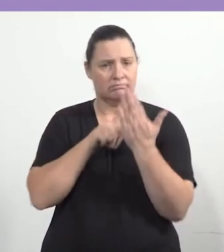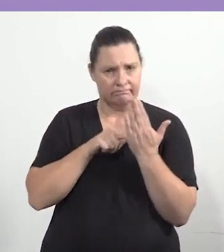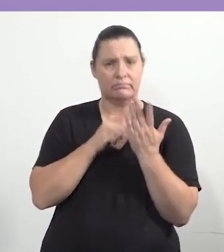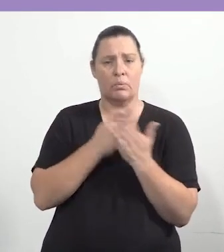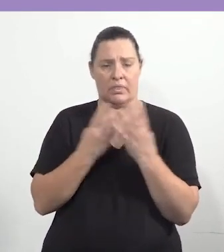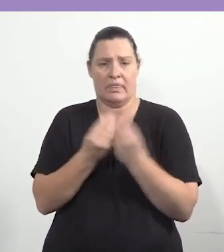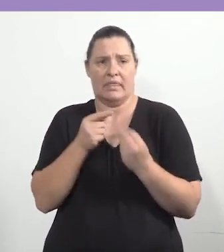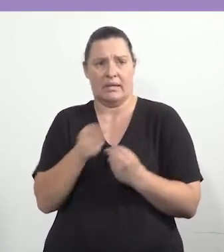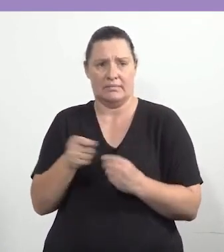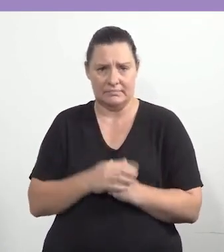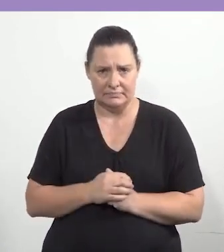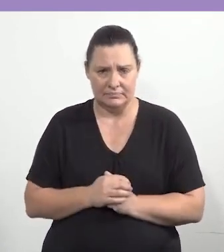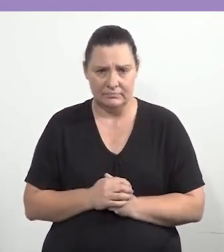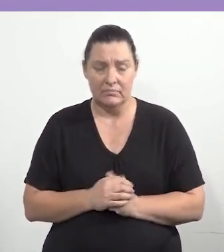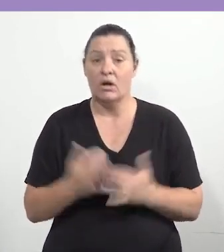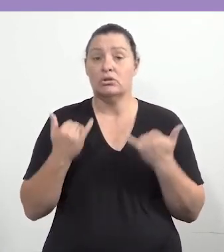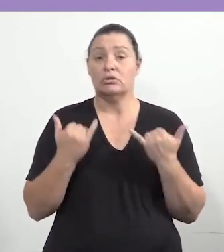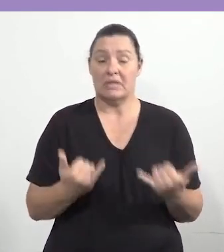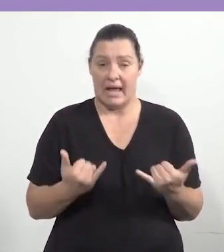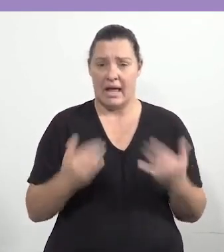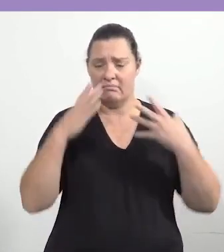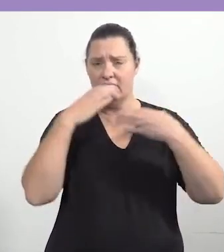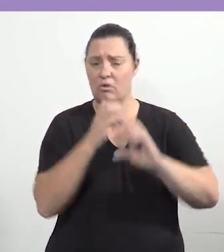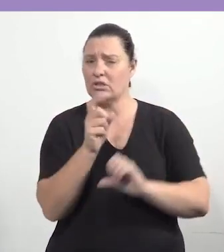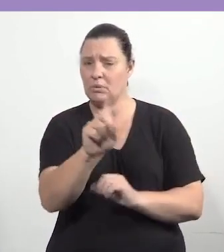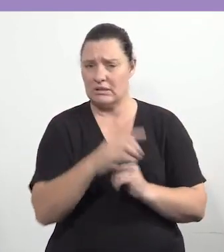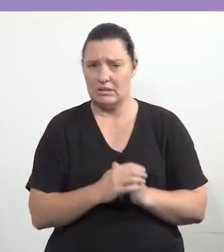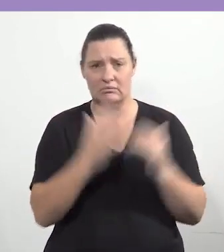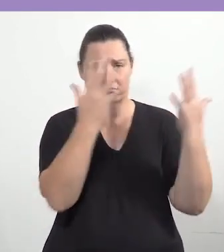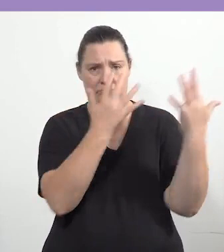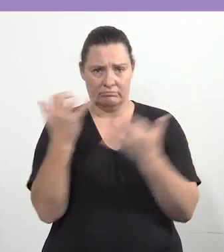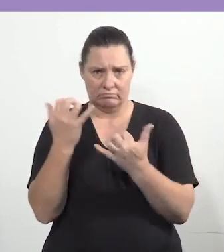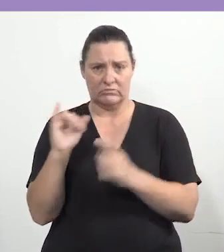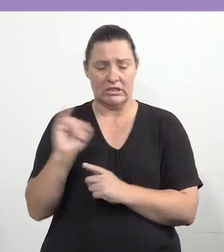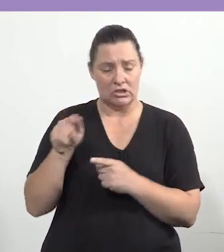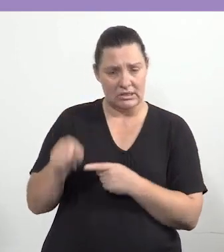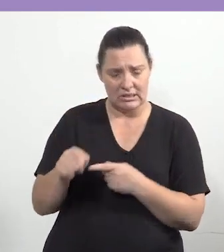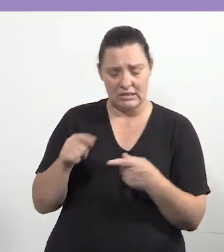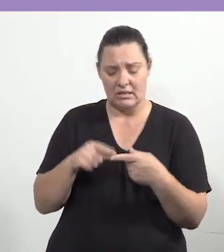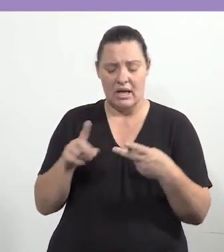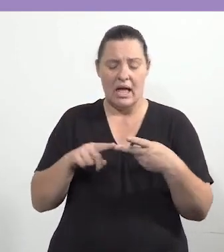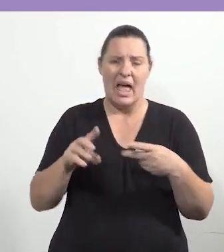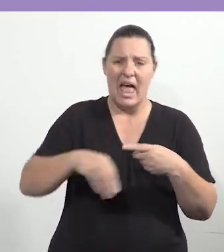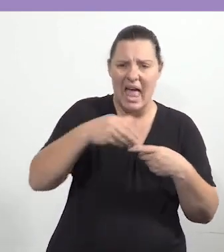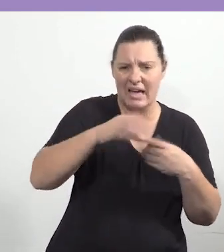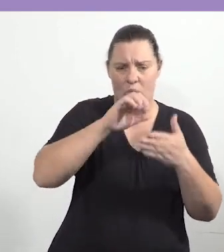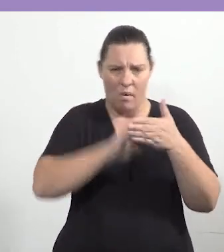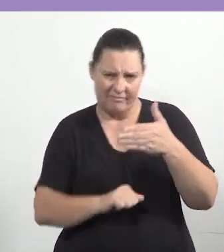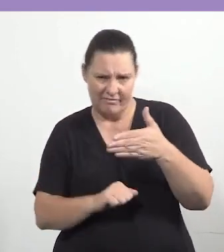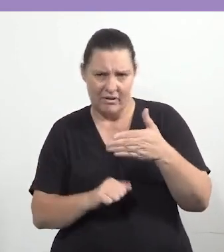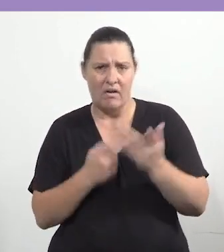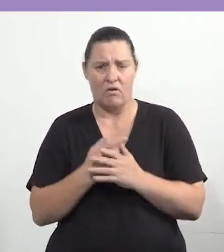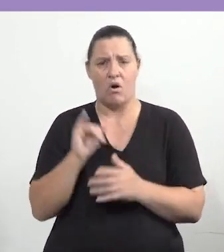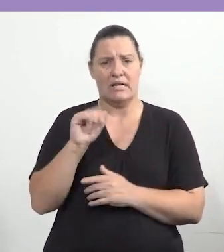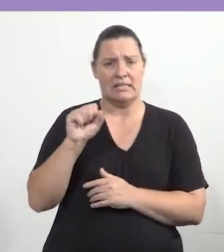with integers. So today's lesson is going to focus on calculations with integers, that's addition and subtraction